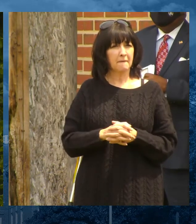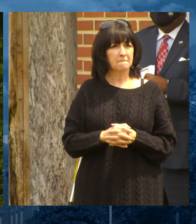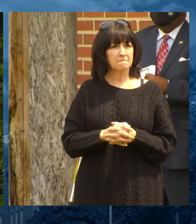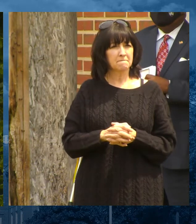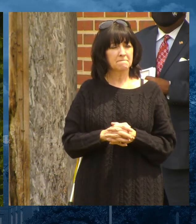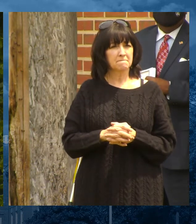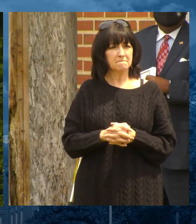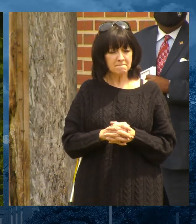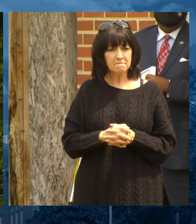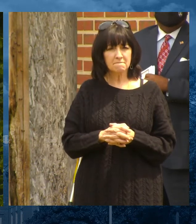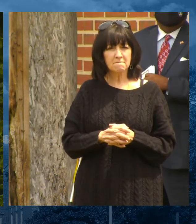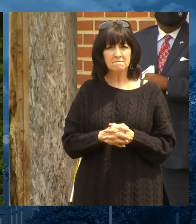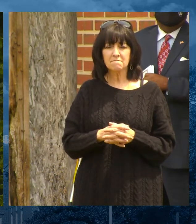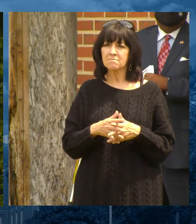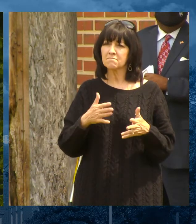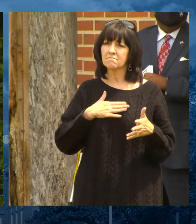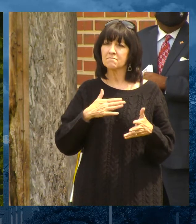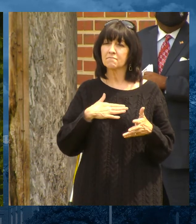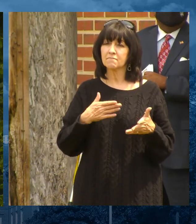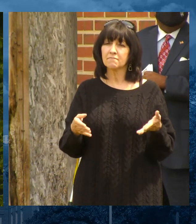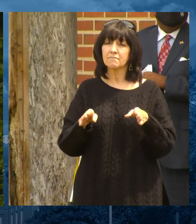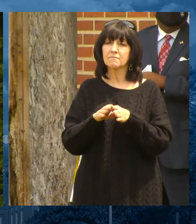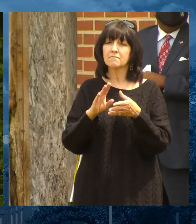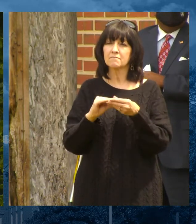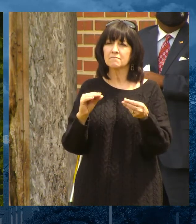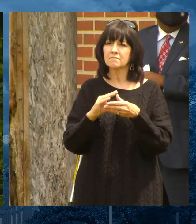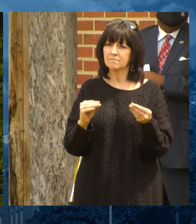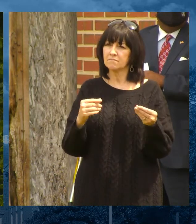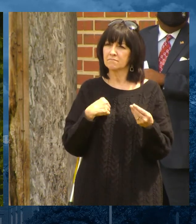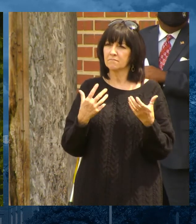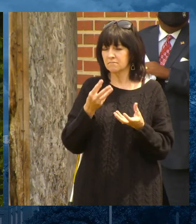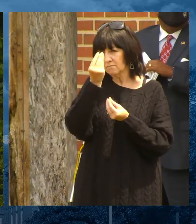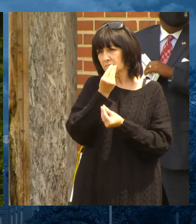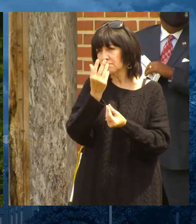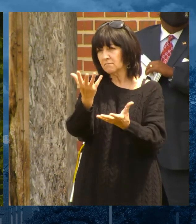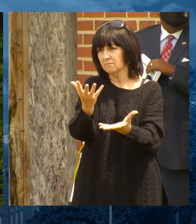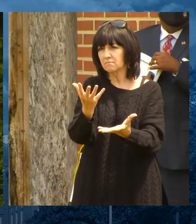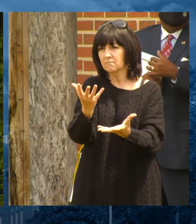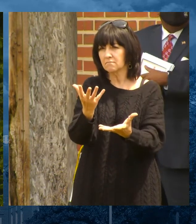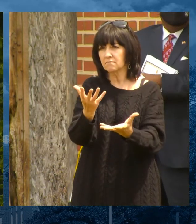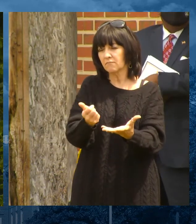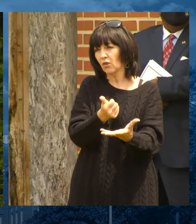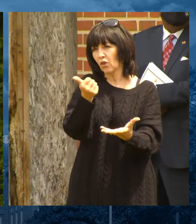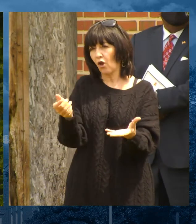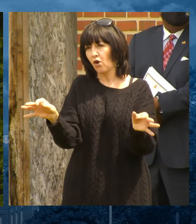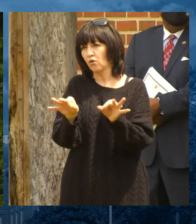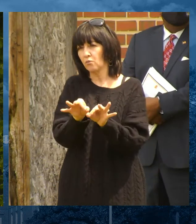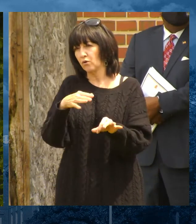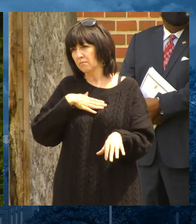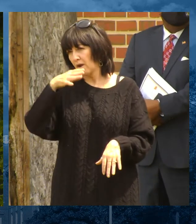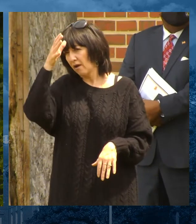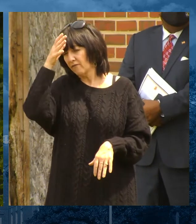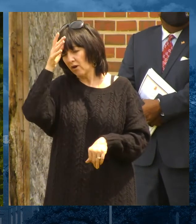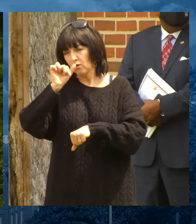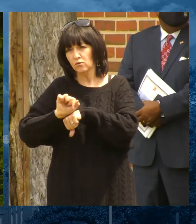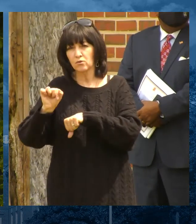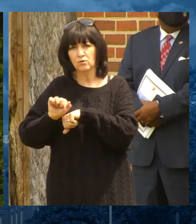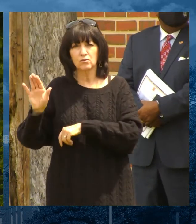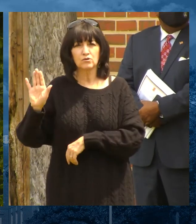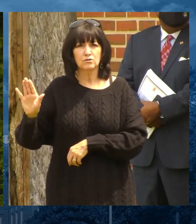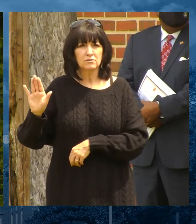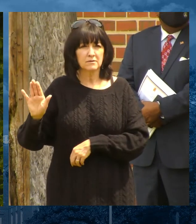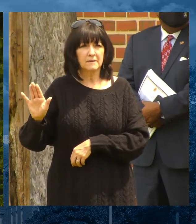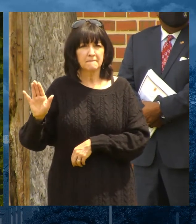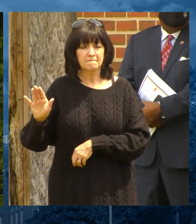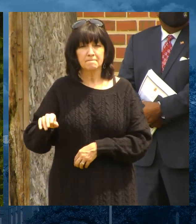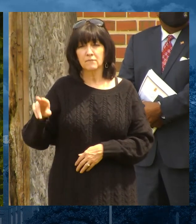Finally, I'd like to close with one other important thing that my father did in these decisions, which the United States Supreme Court did not do